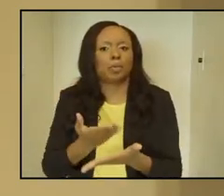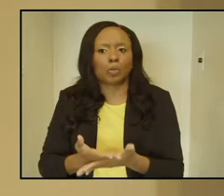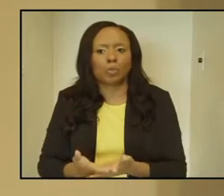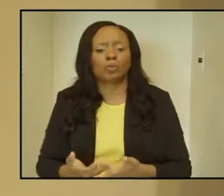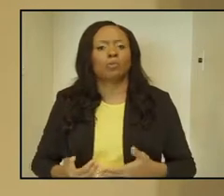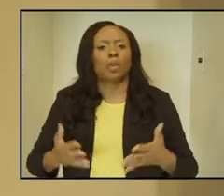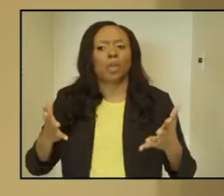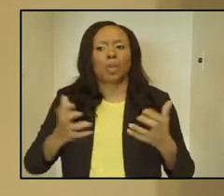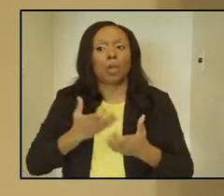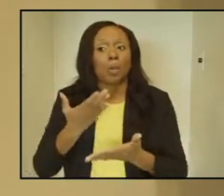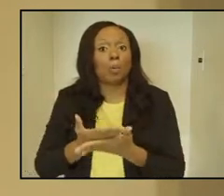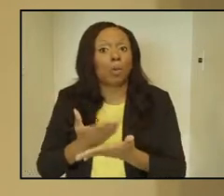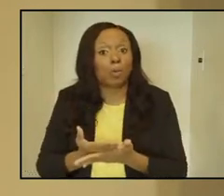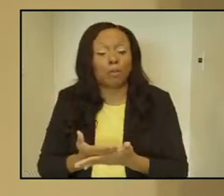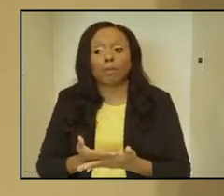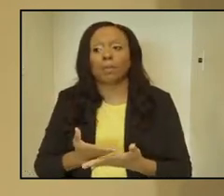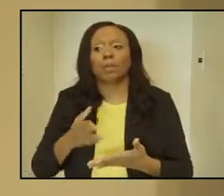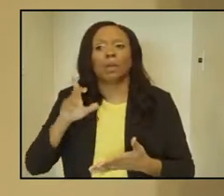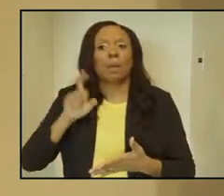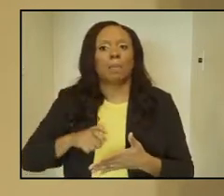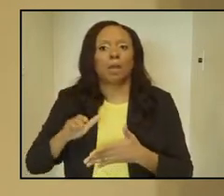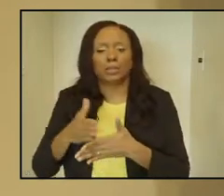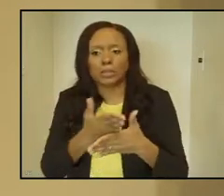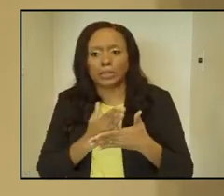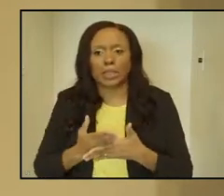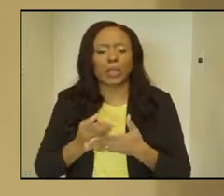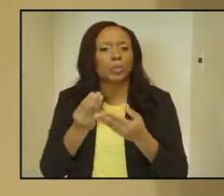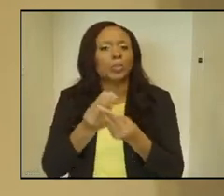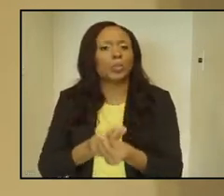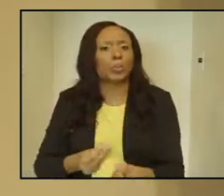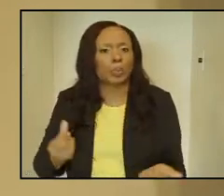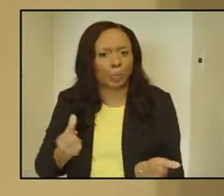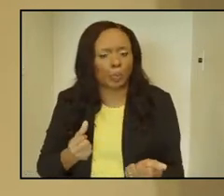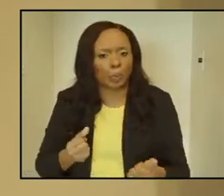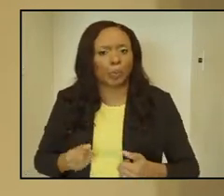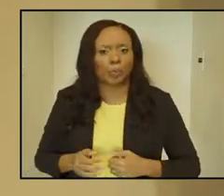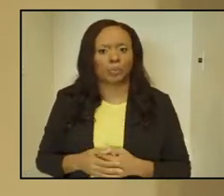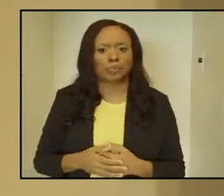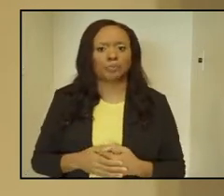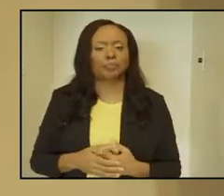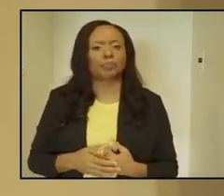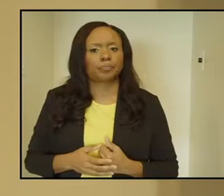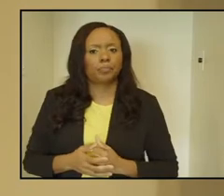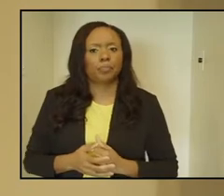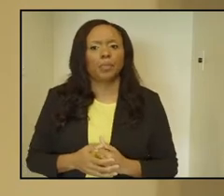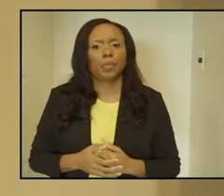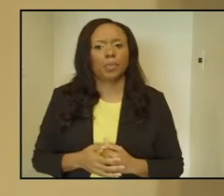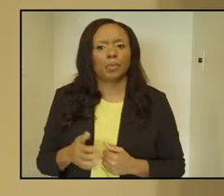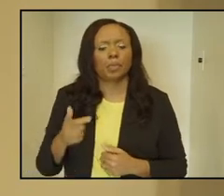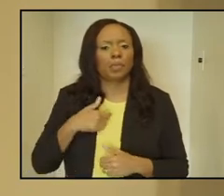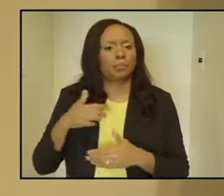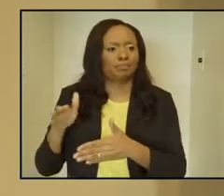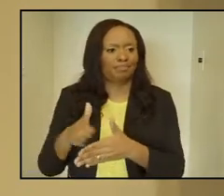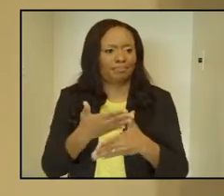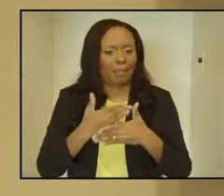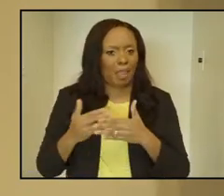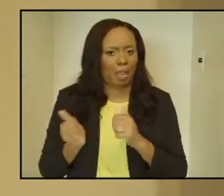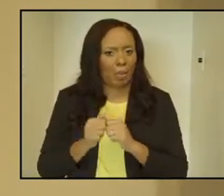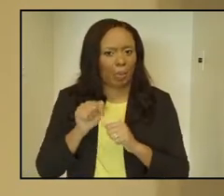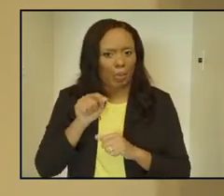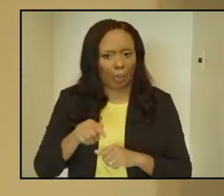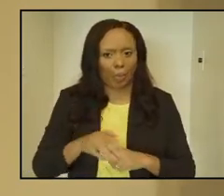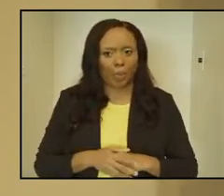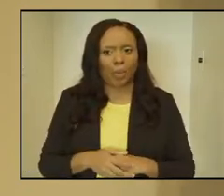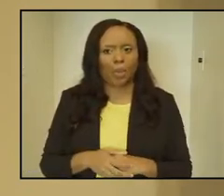smooth transition. I share this example with you because I don't believe that we are omnipotent